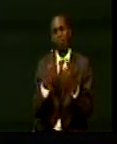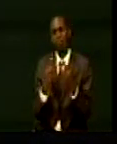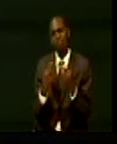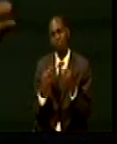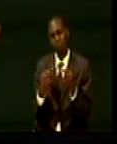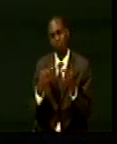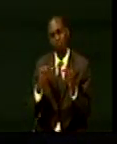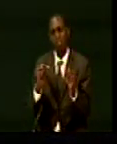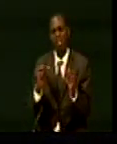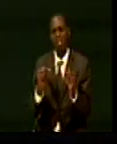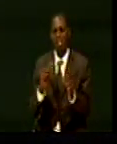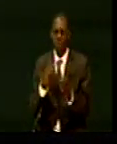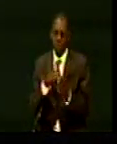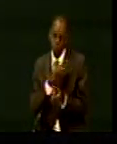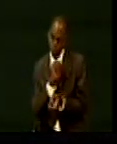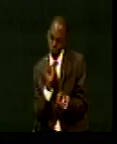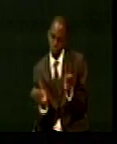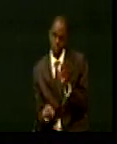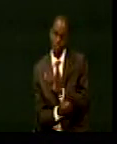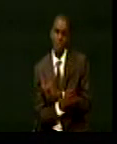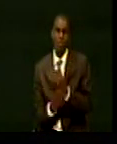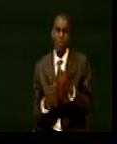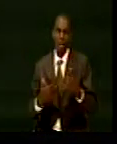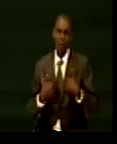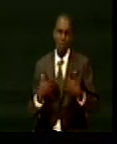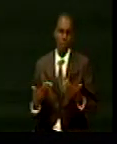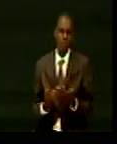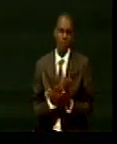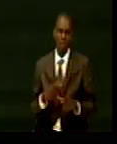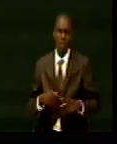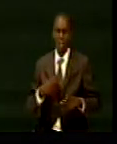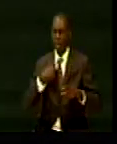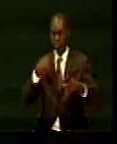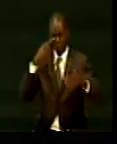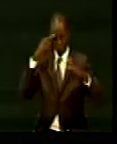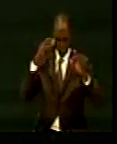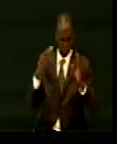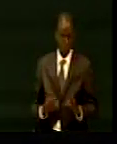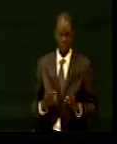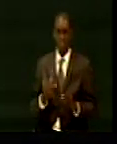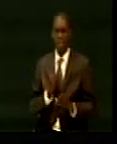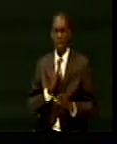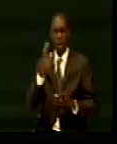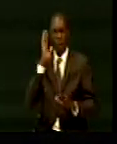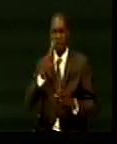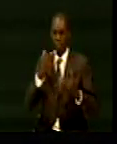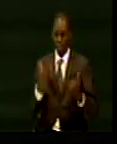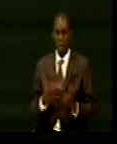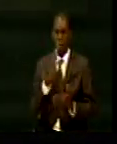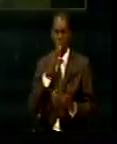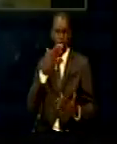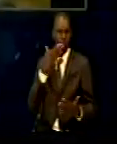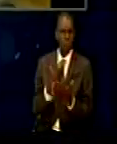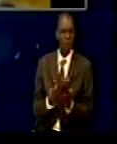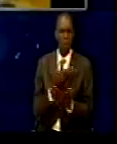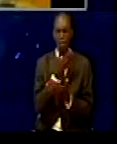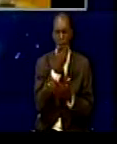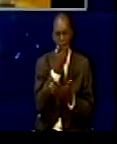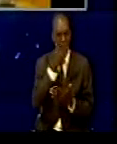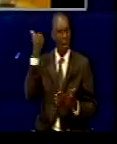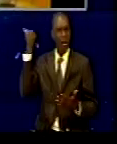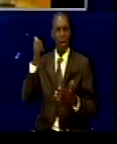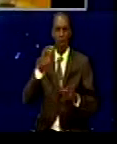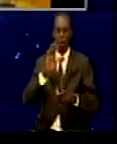leaf, make resolution, and tell ourselves, I'm going to be good, I'll be better, I'll walk in the